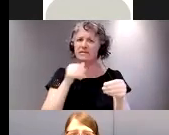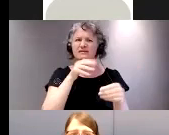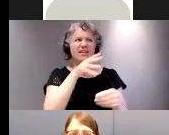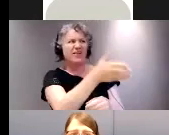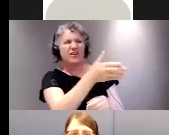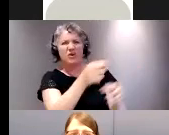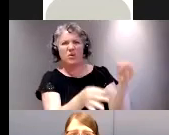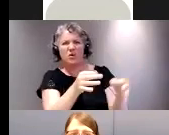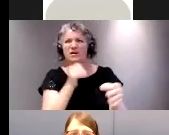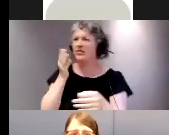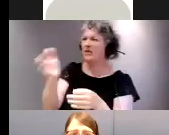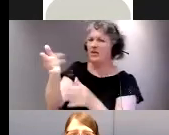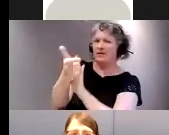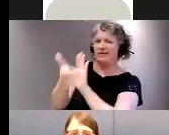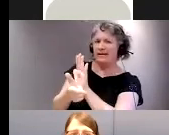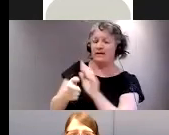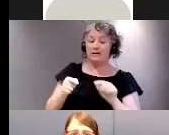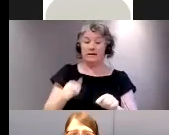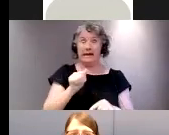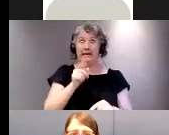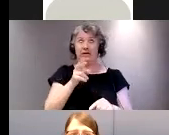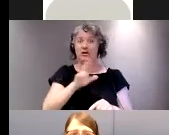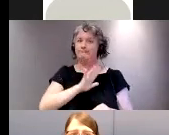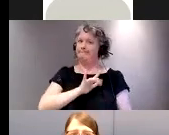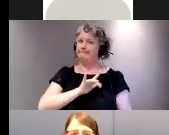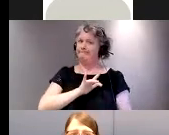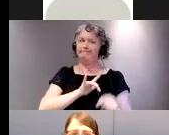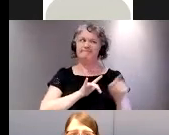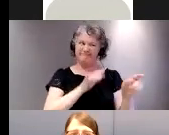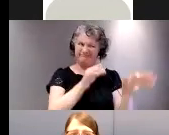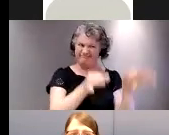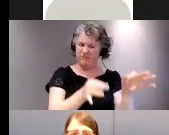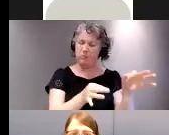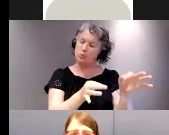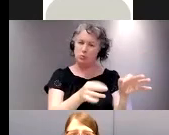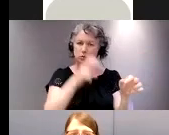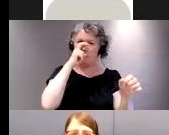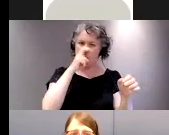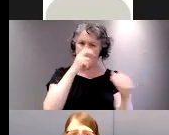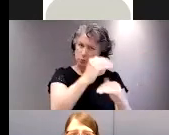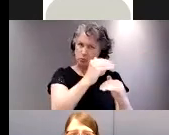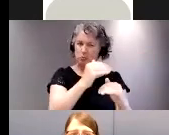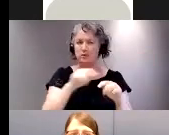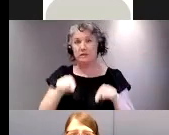processes of dispute resolution, specifically if we talk about kind of litigation, right? So who is